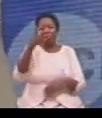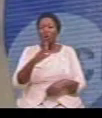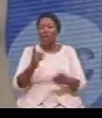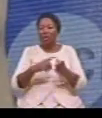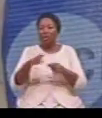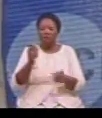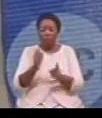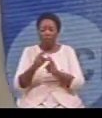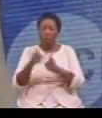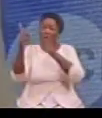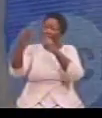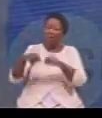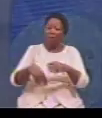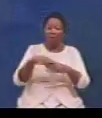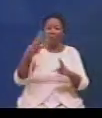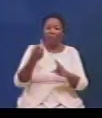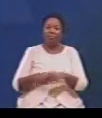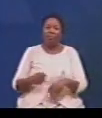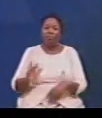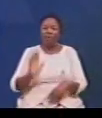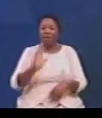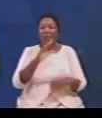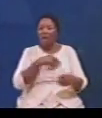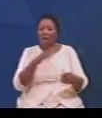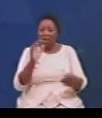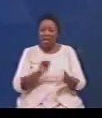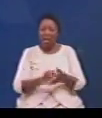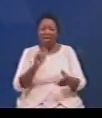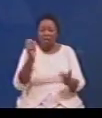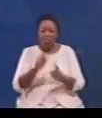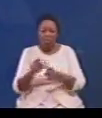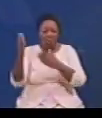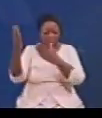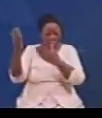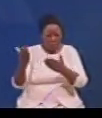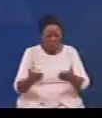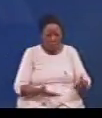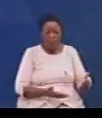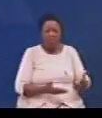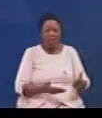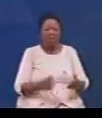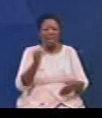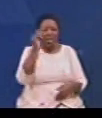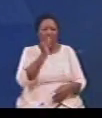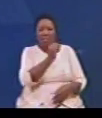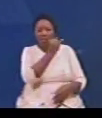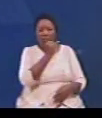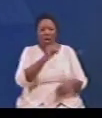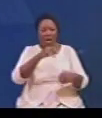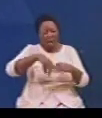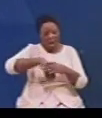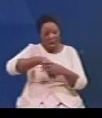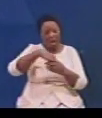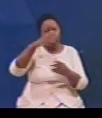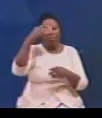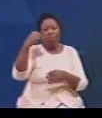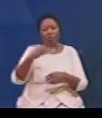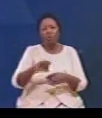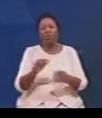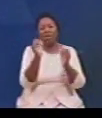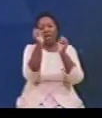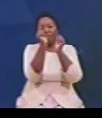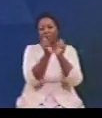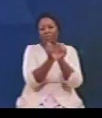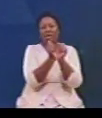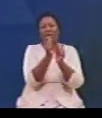came out from him. That word brought Israel out of